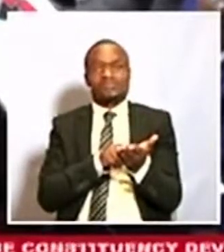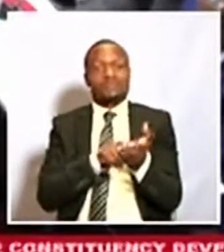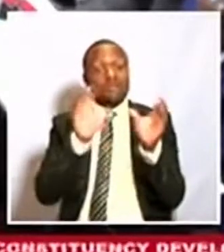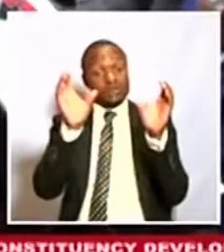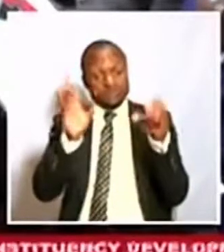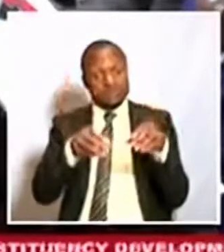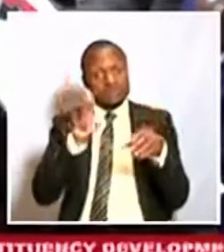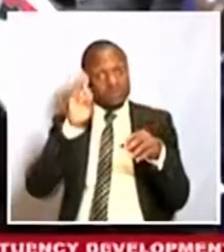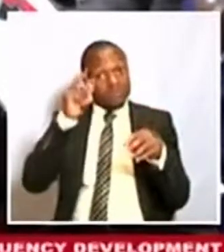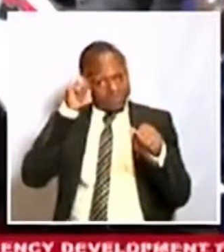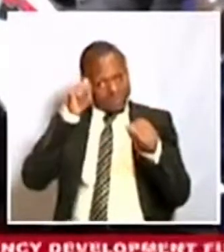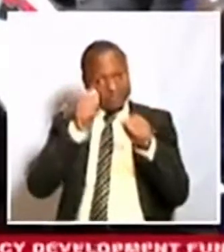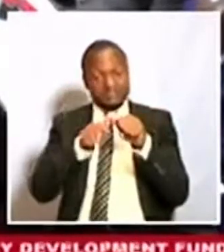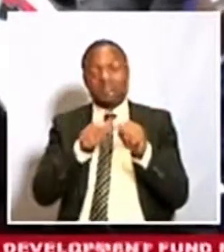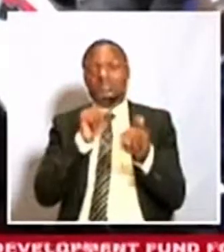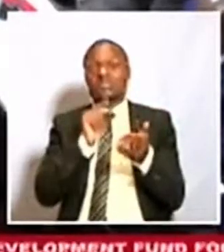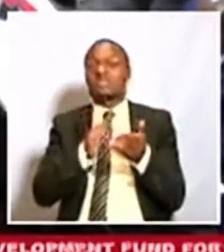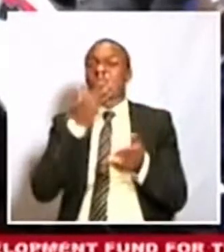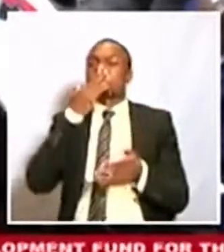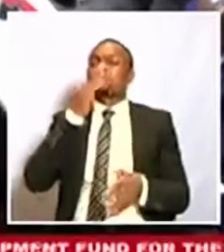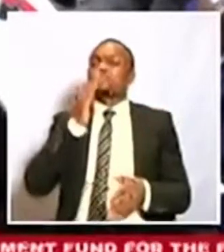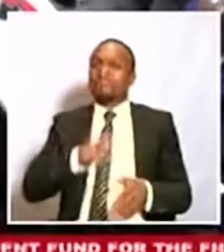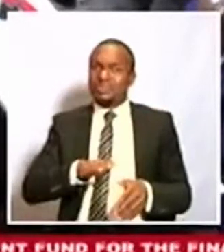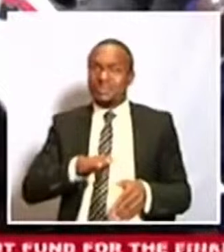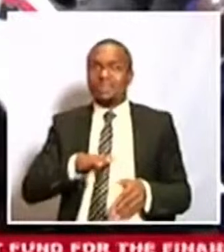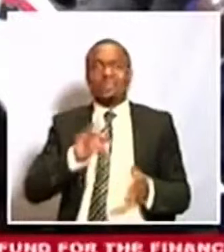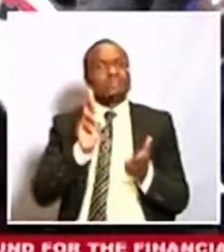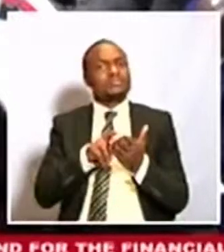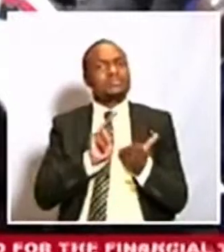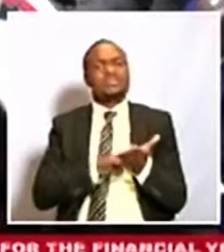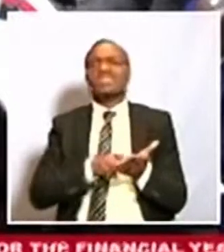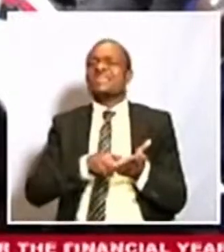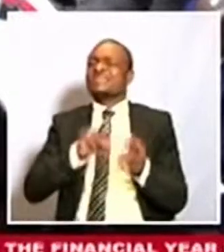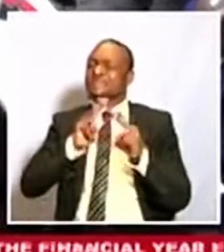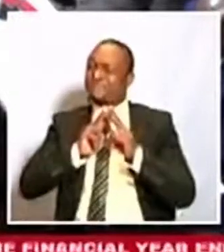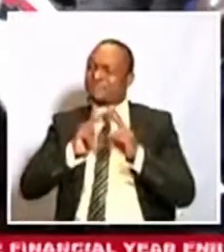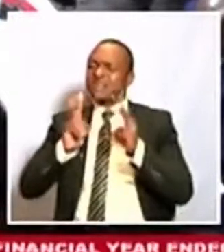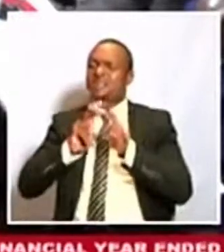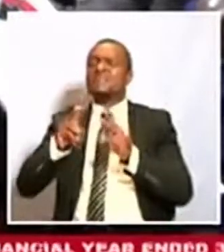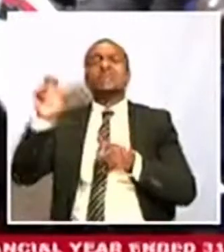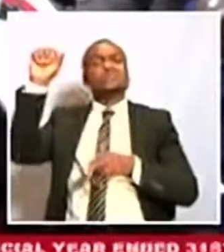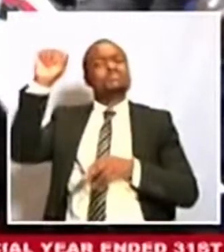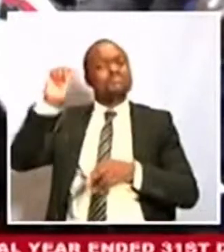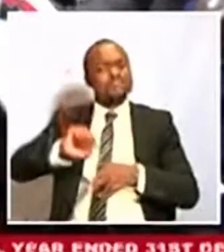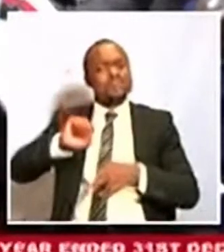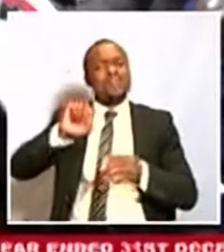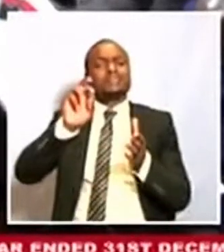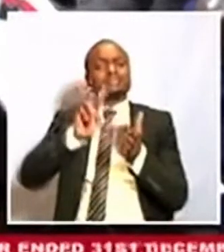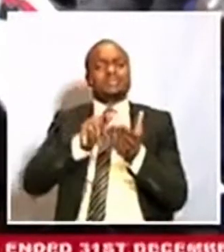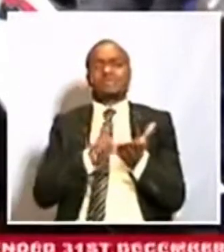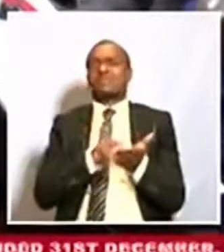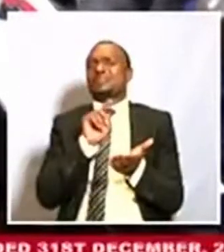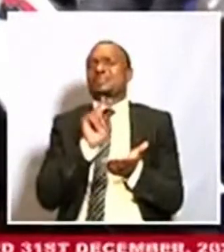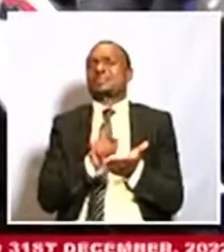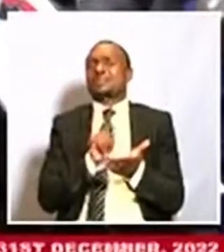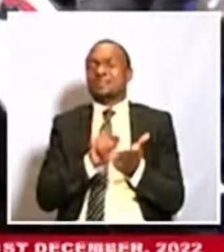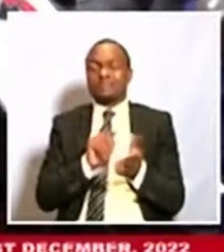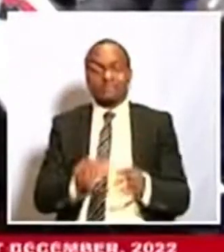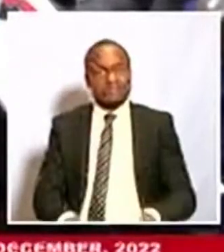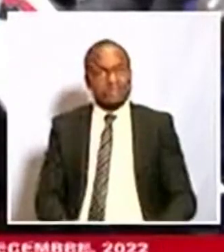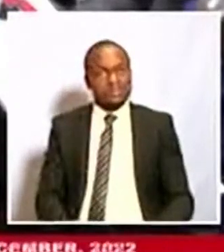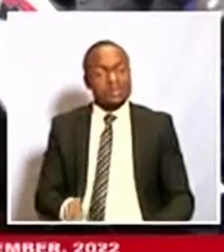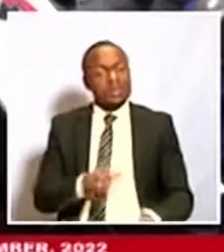will agree, this is a very bad report. Very, very bad report. In the sense that, Chair,